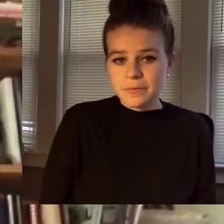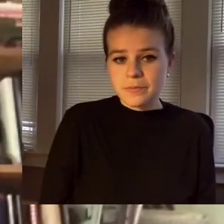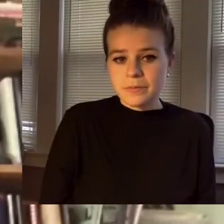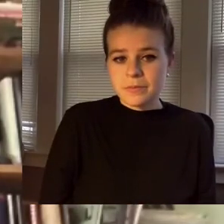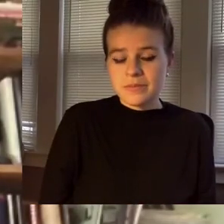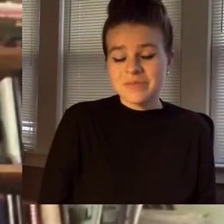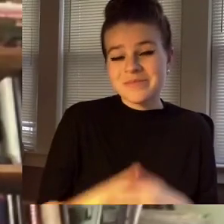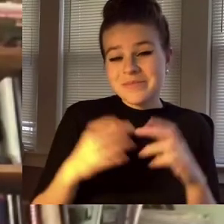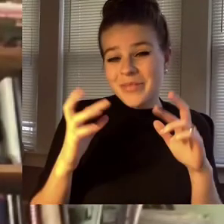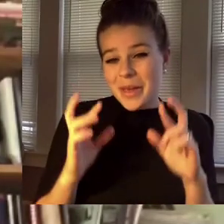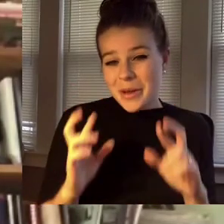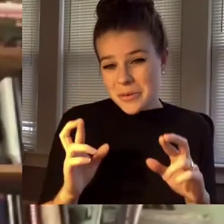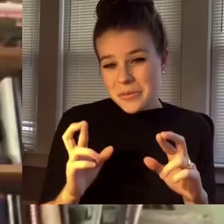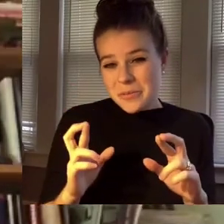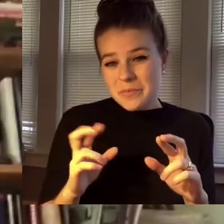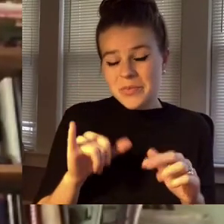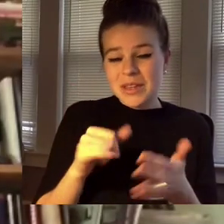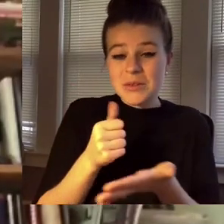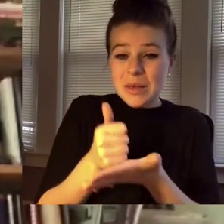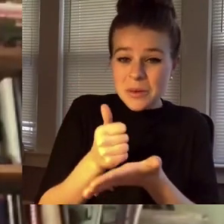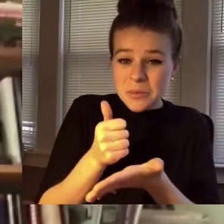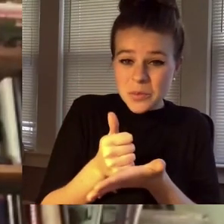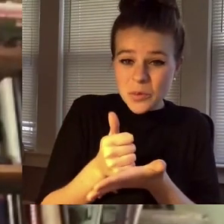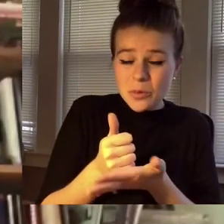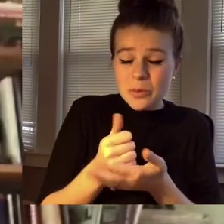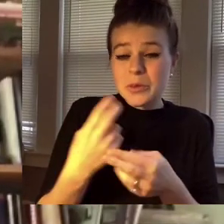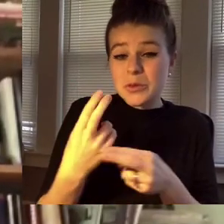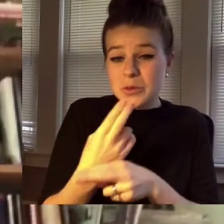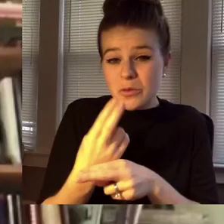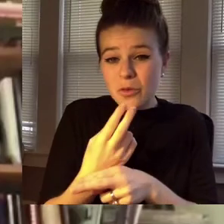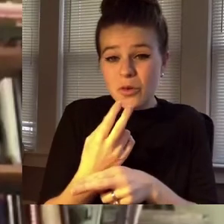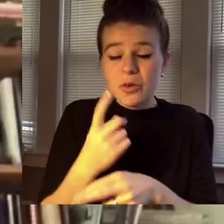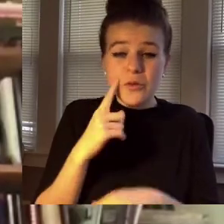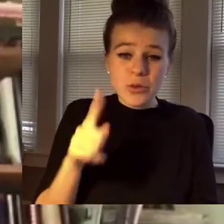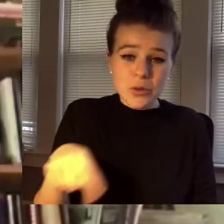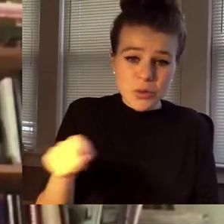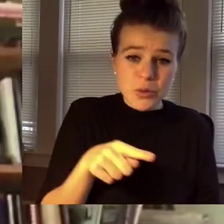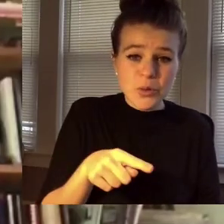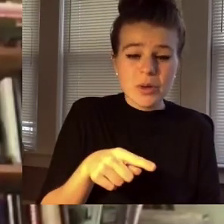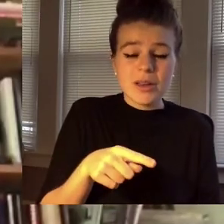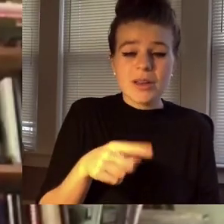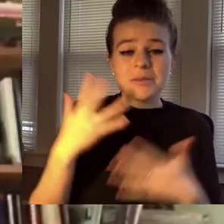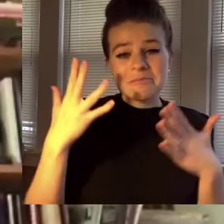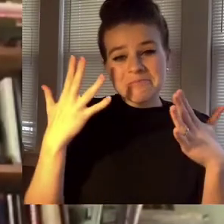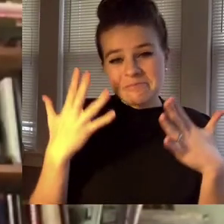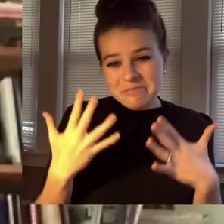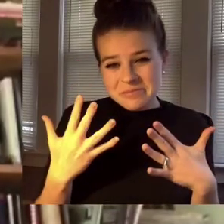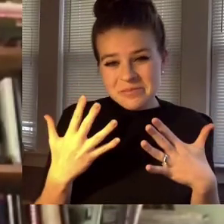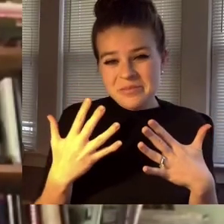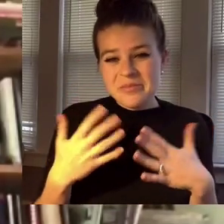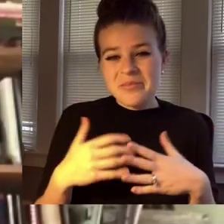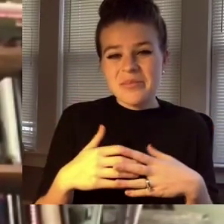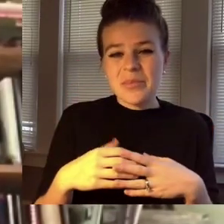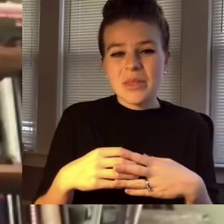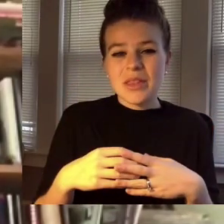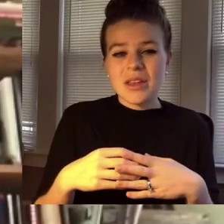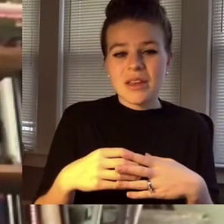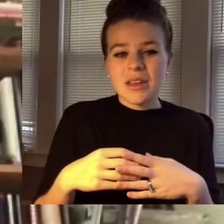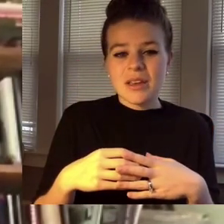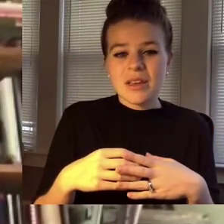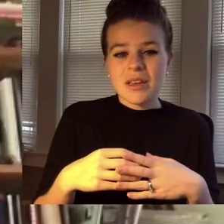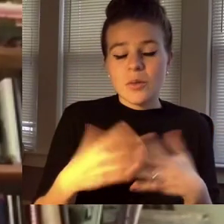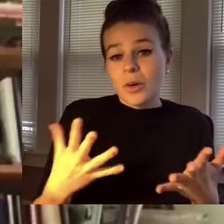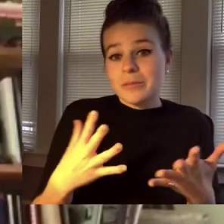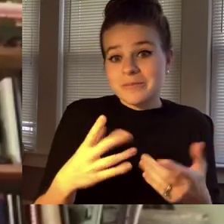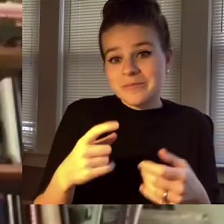I hope this was useful and helpful to you. It certainly took me to places of